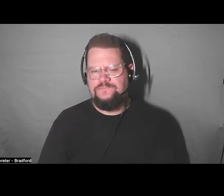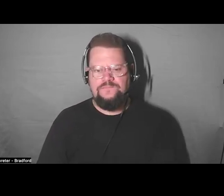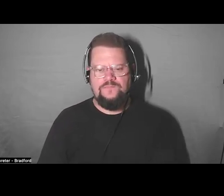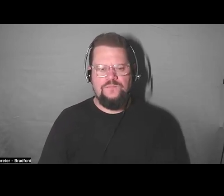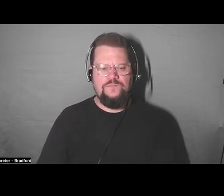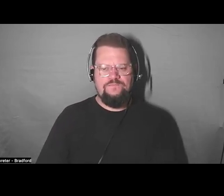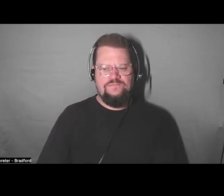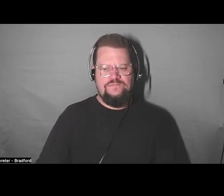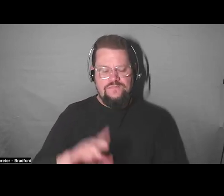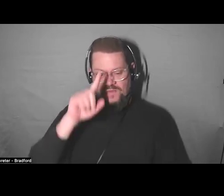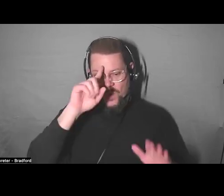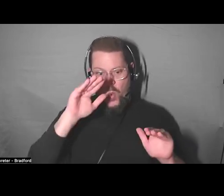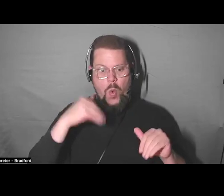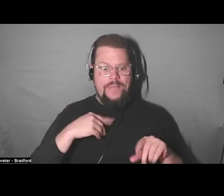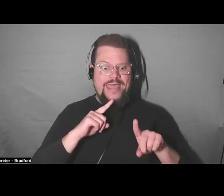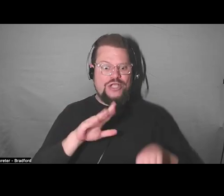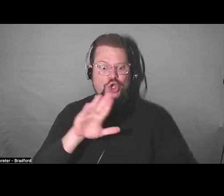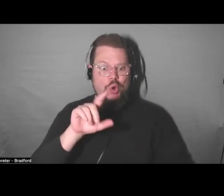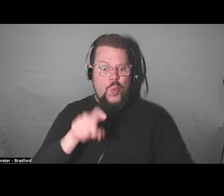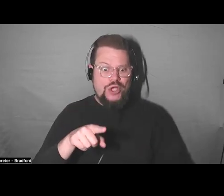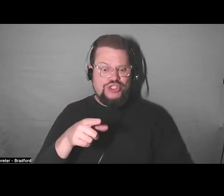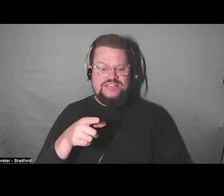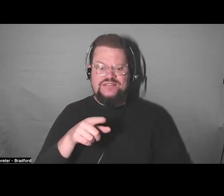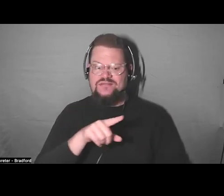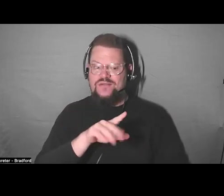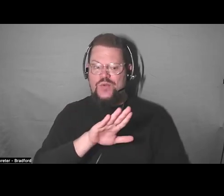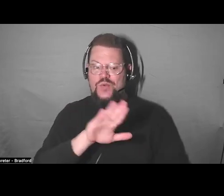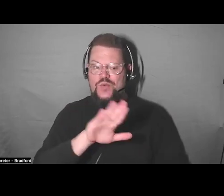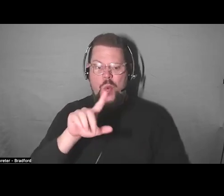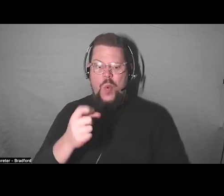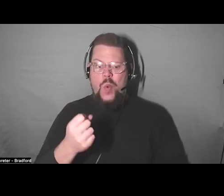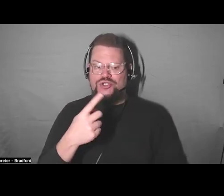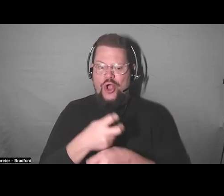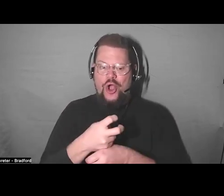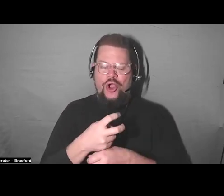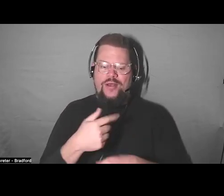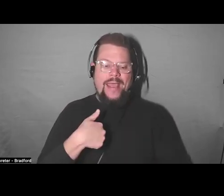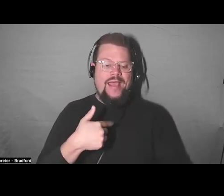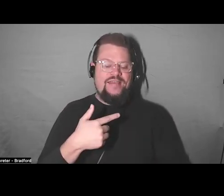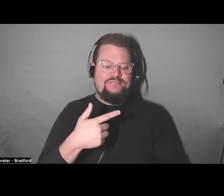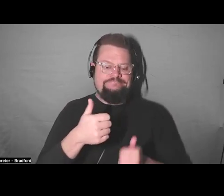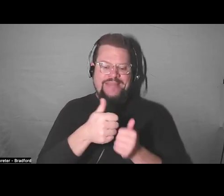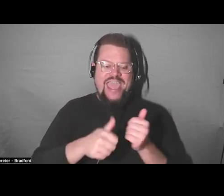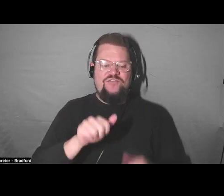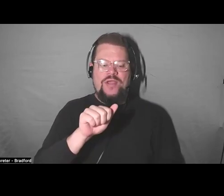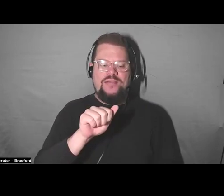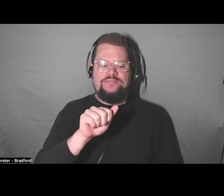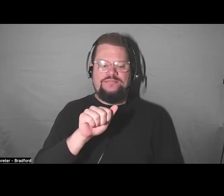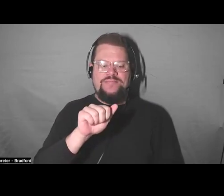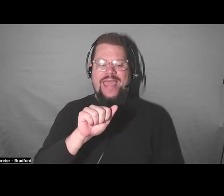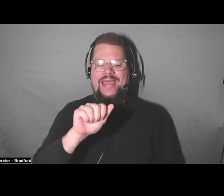I hope I'm answering these questions all right. These are really hard questions. I feel like every AAC SLP struggles with this stuff.